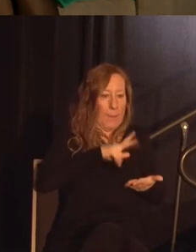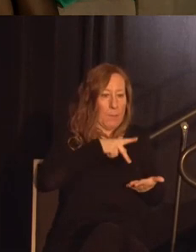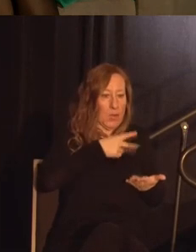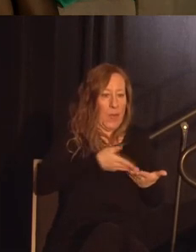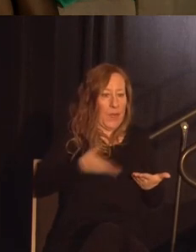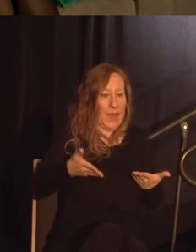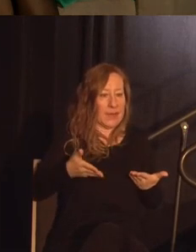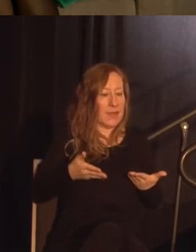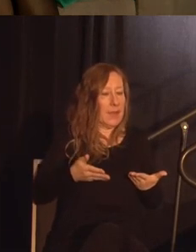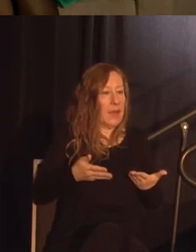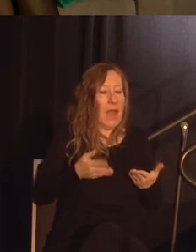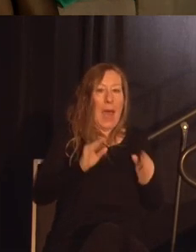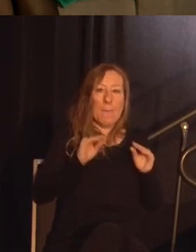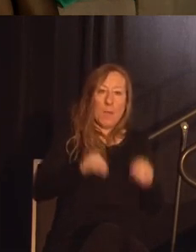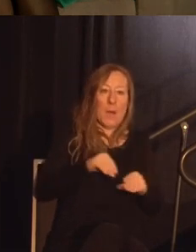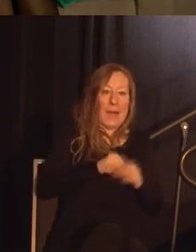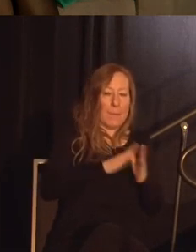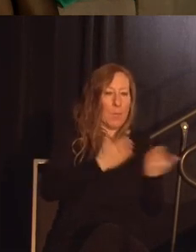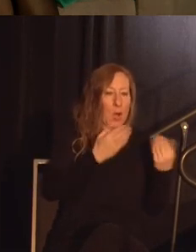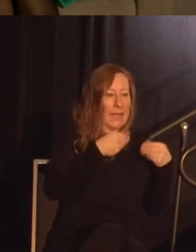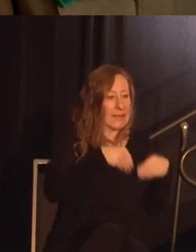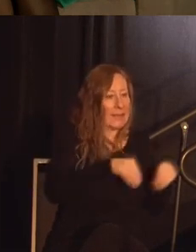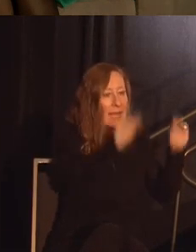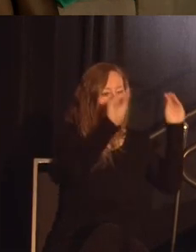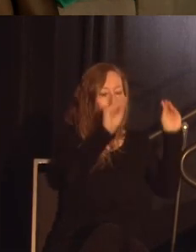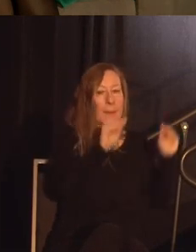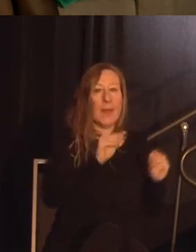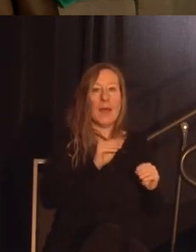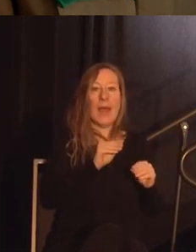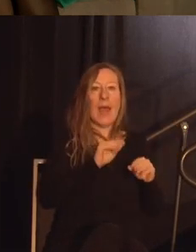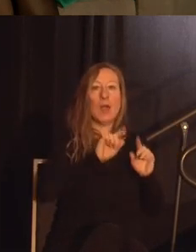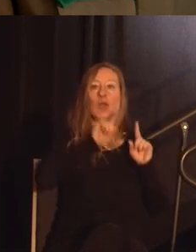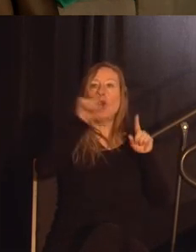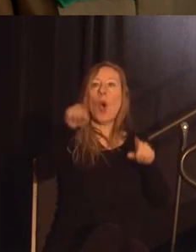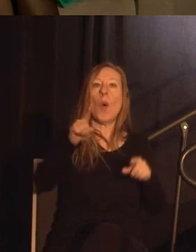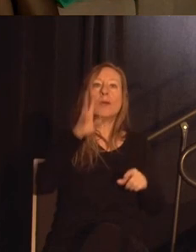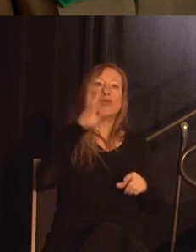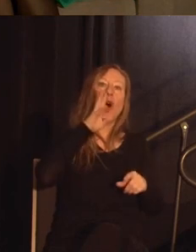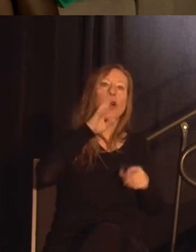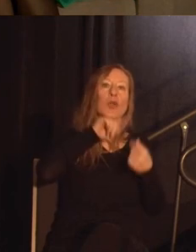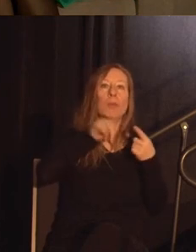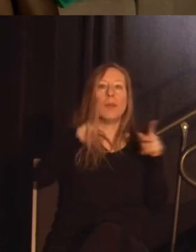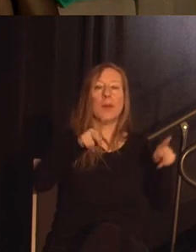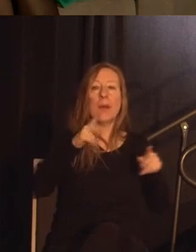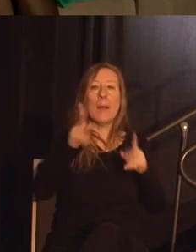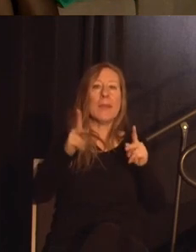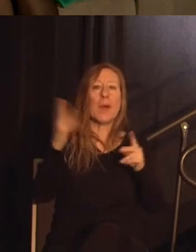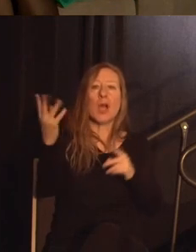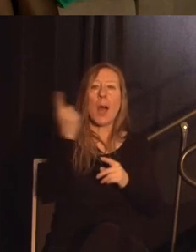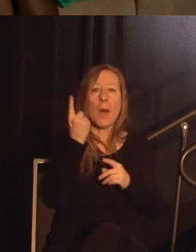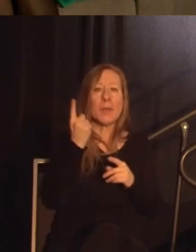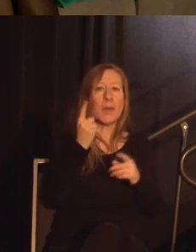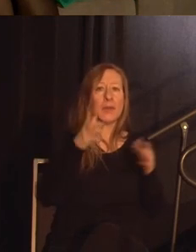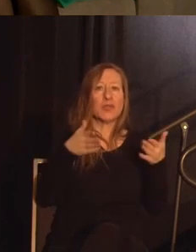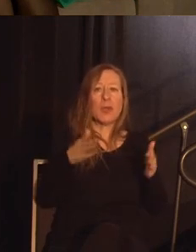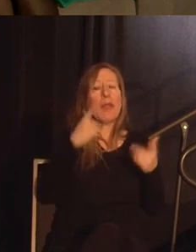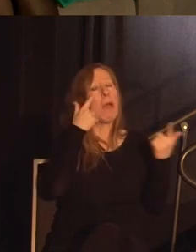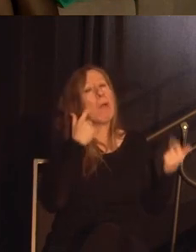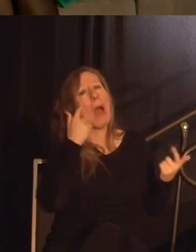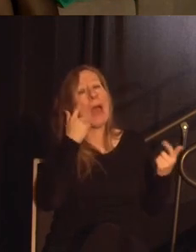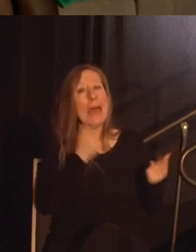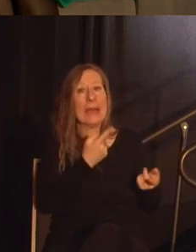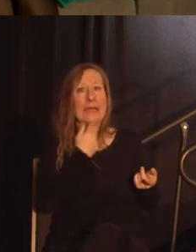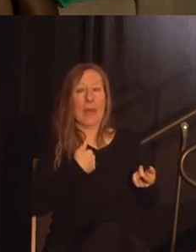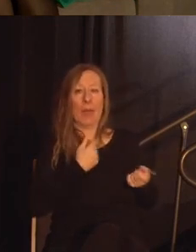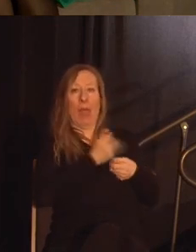and putting them into this book and selling them and going and talking to people, and people come up to me on the street and they cry and they tell me about their abortion.